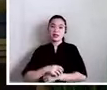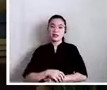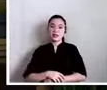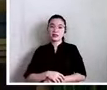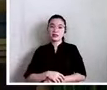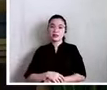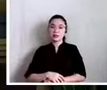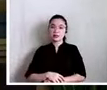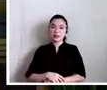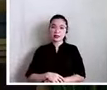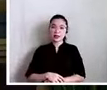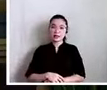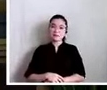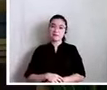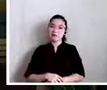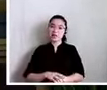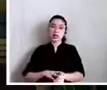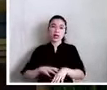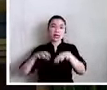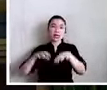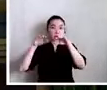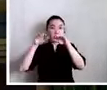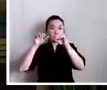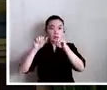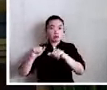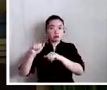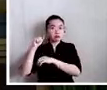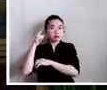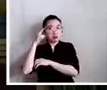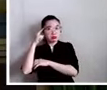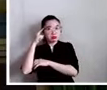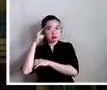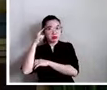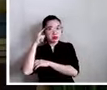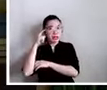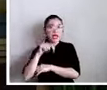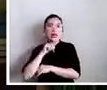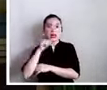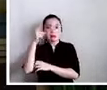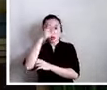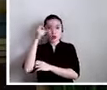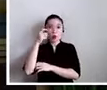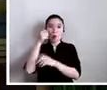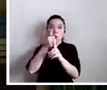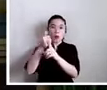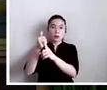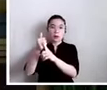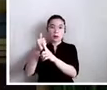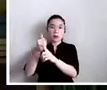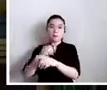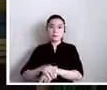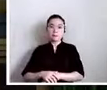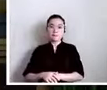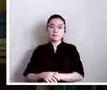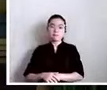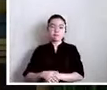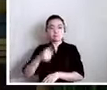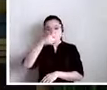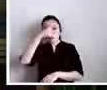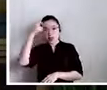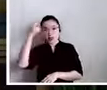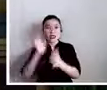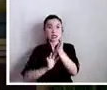can be undermined not because of oneself, and of course, Jesus, as the model of all good works, He does